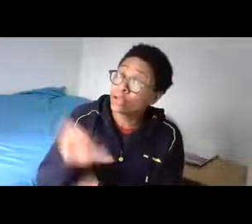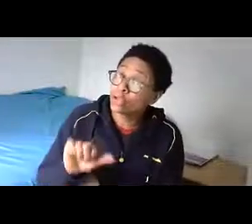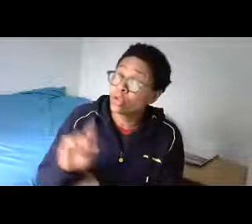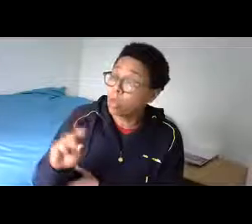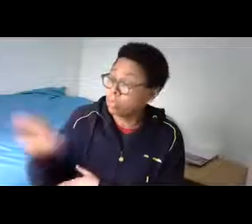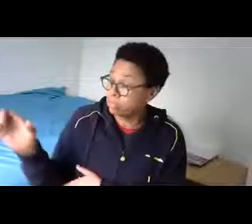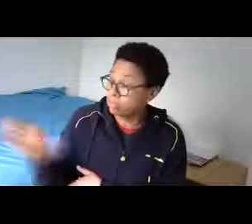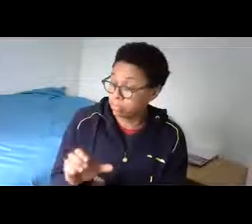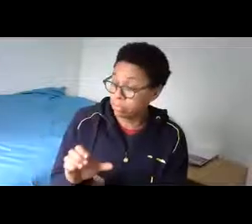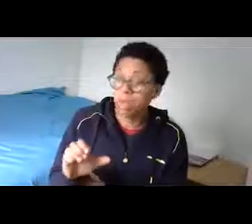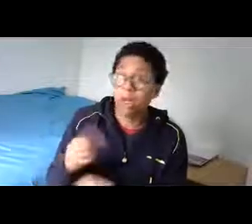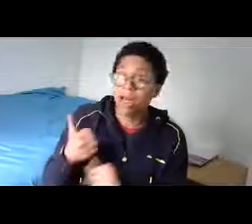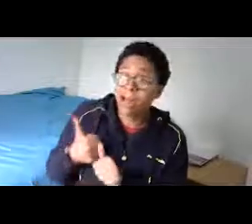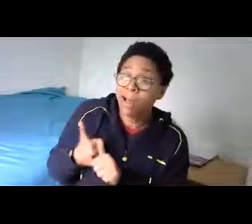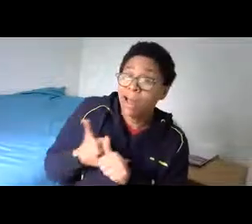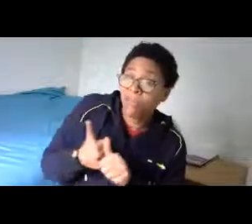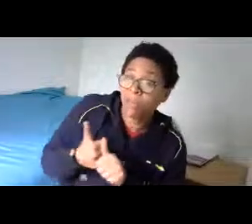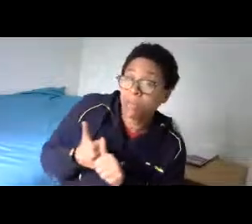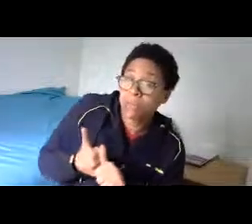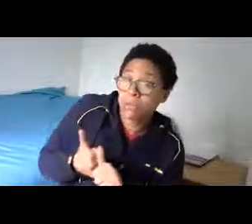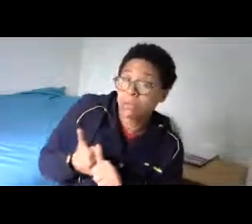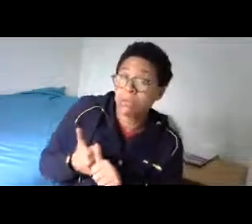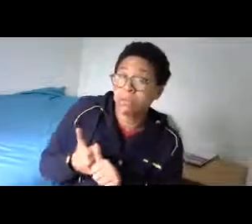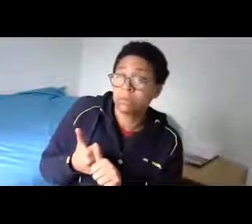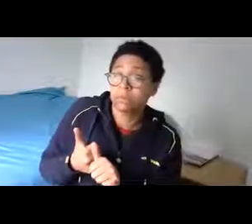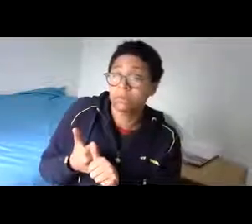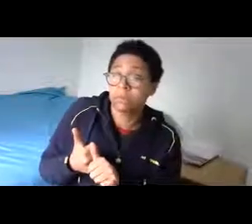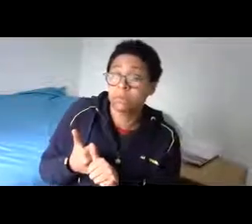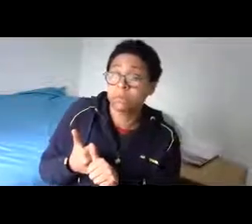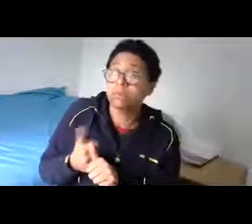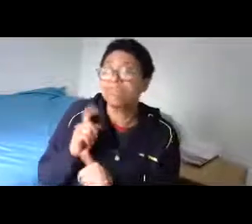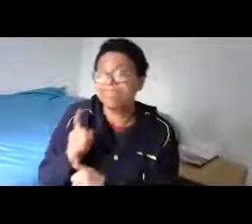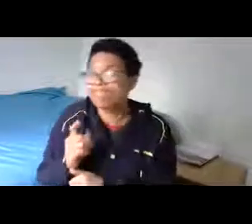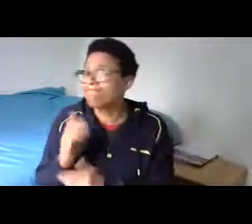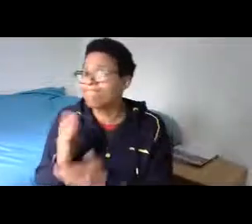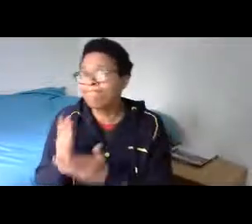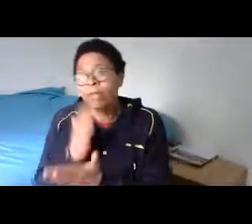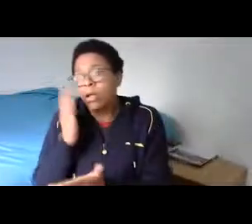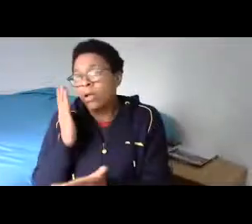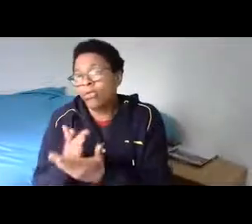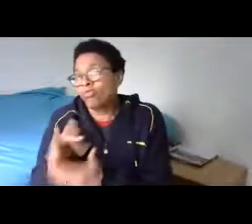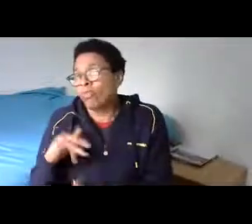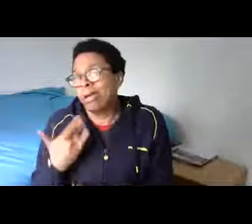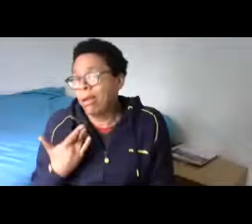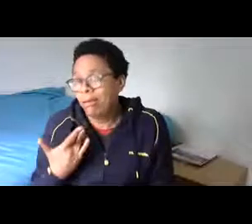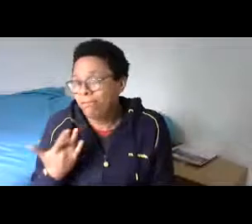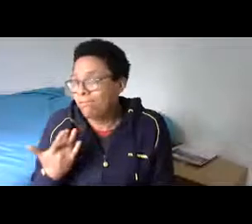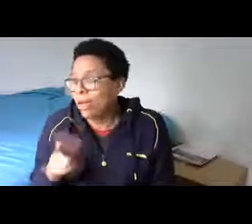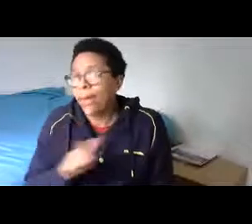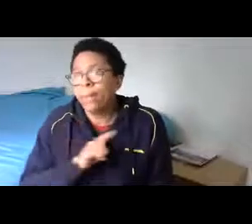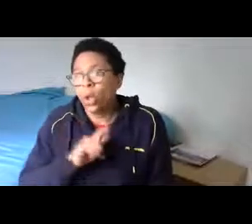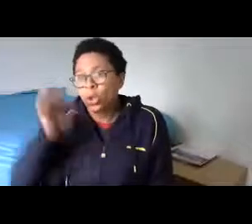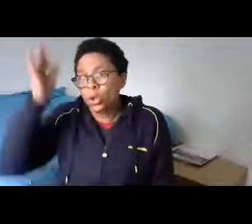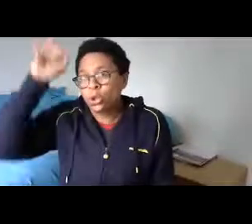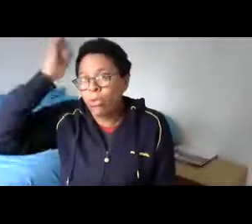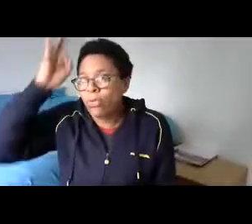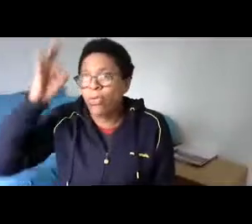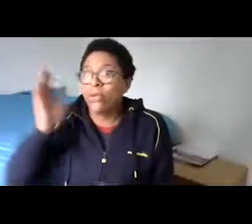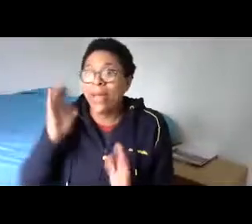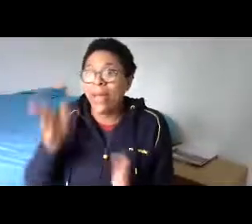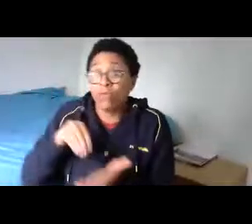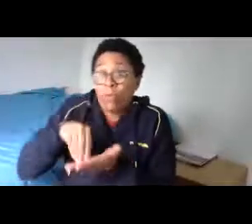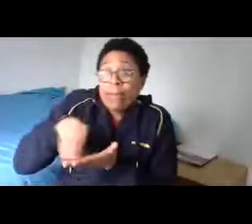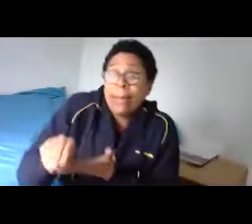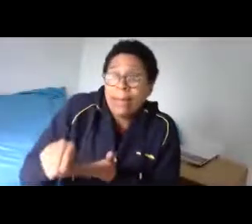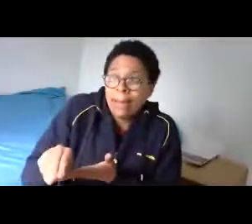Act advocate. Again, reality is that local authorities, because they have to pay for them, they're really reluctant to do that. They would